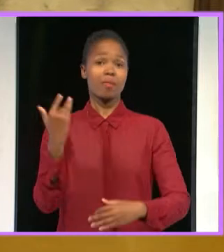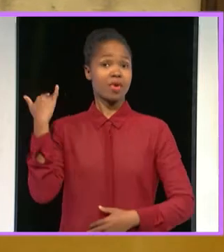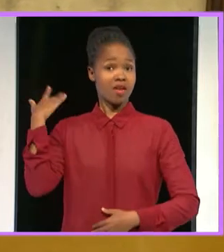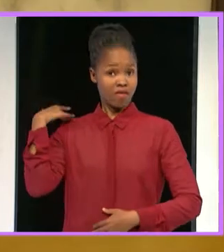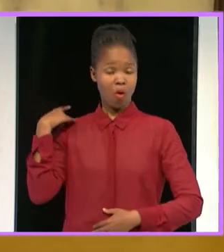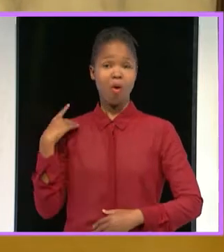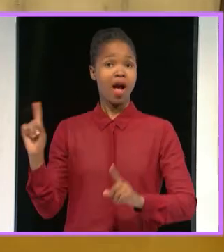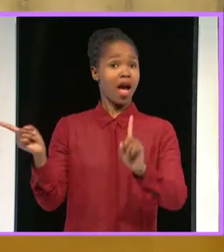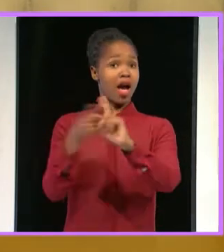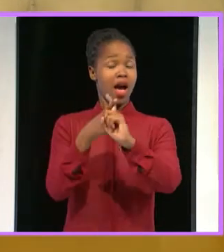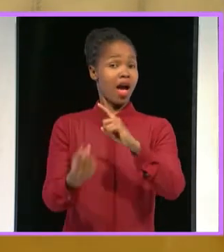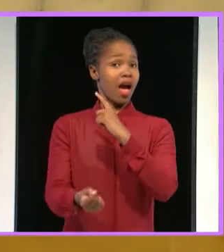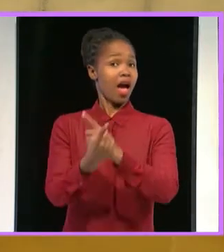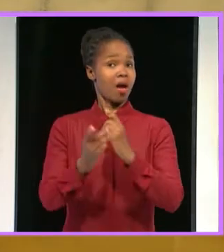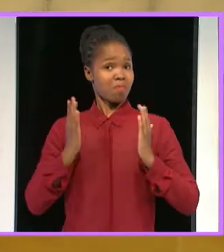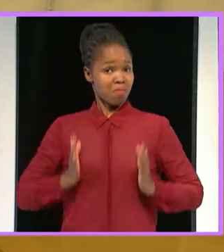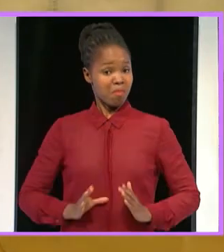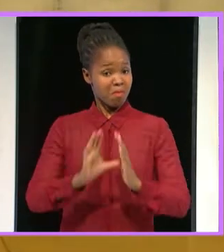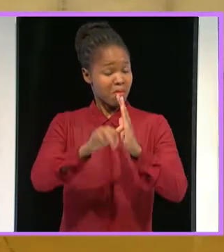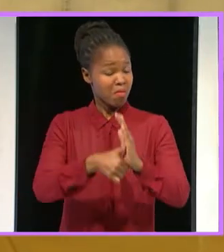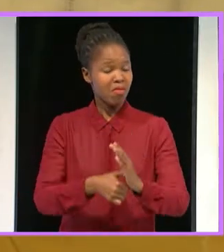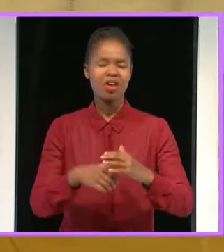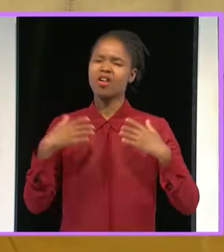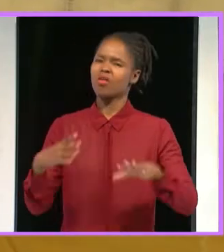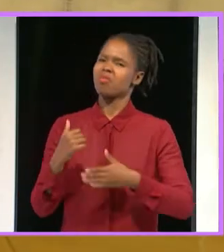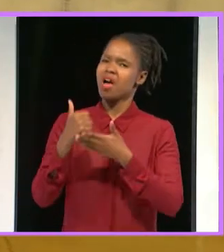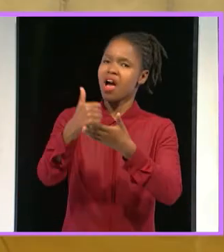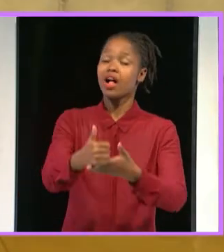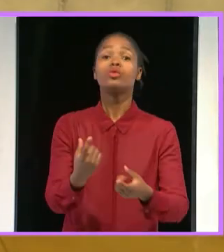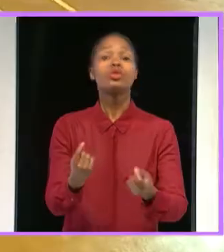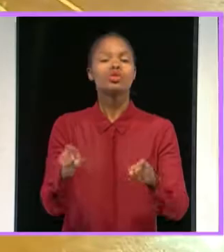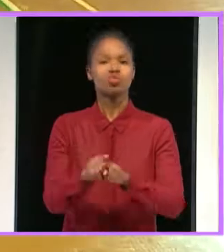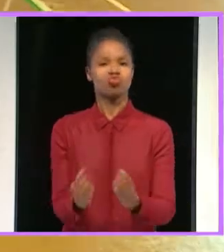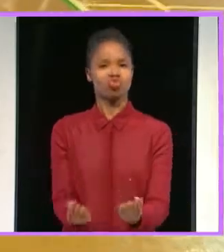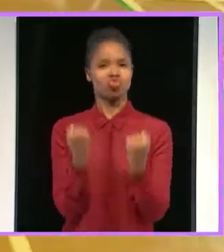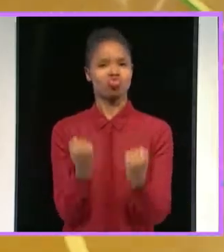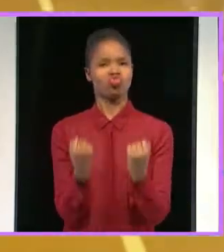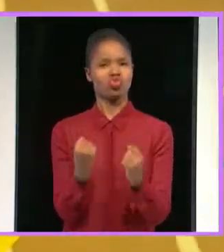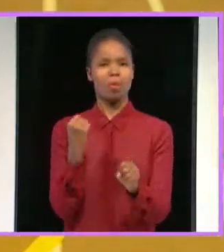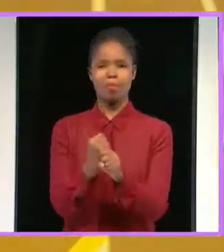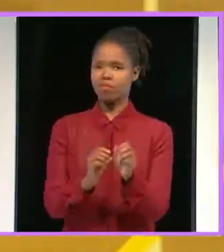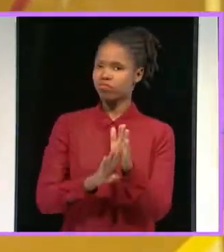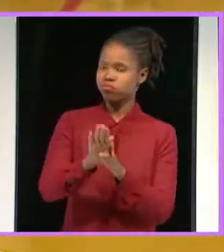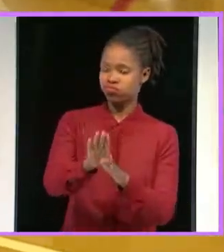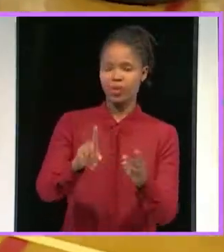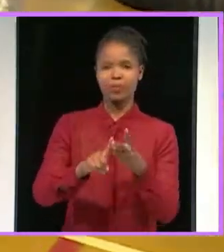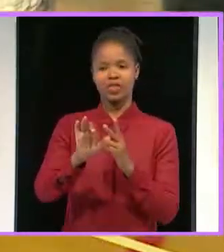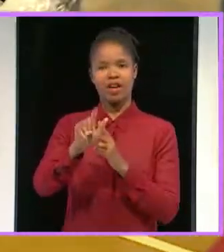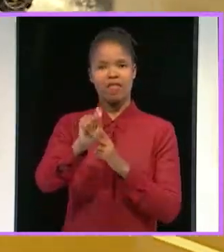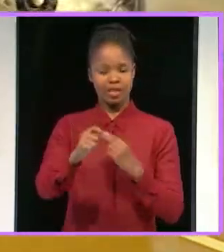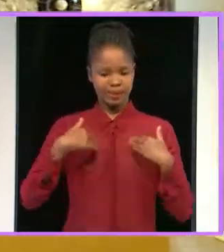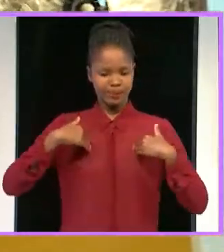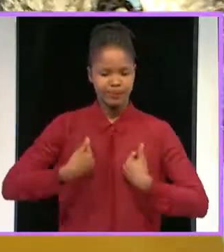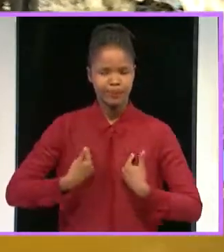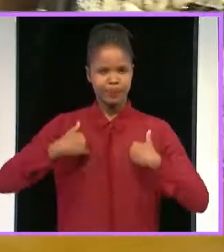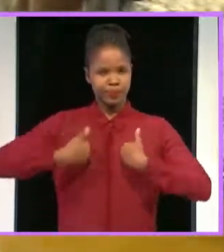serious disabilities, we do a lot of strength training, we do a lot of fitness work, and you can see the change in